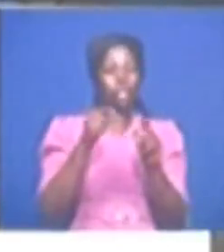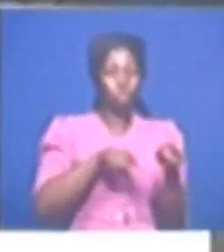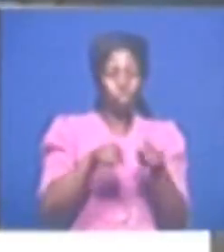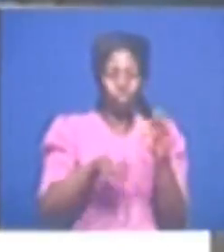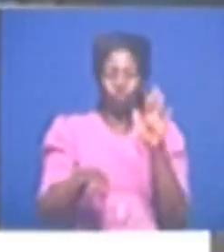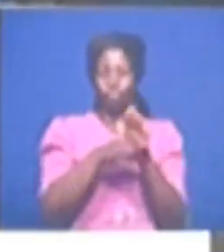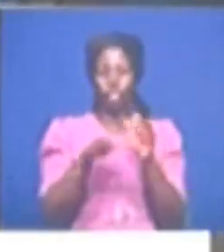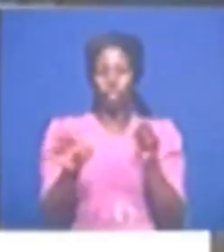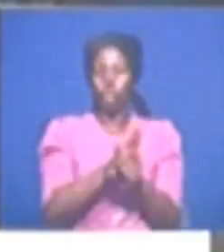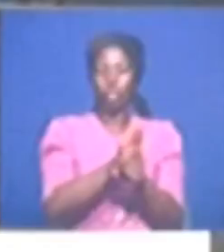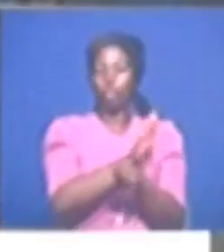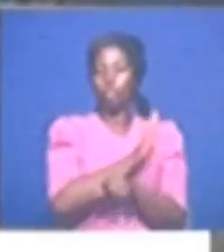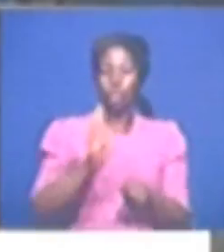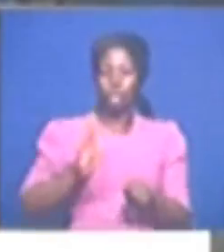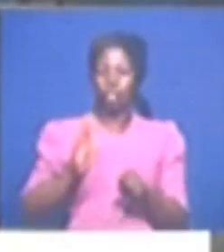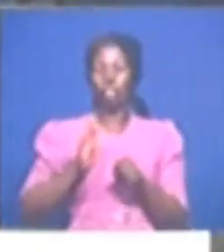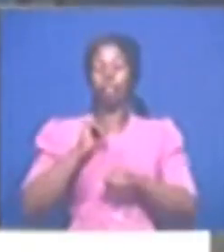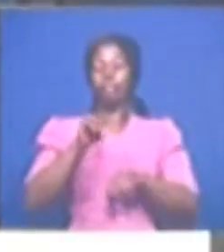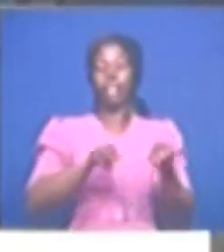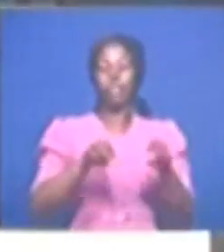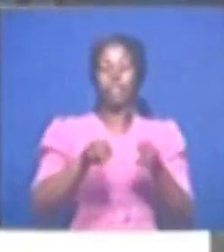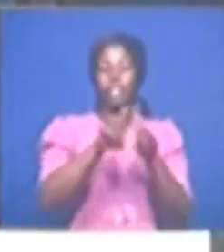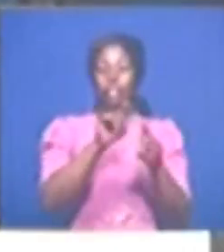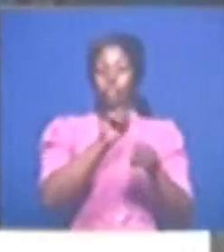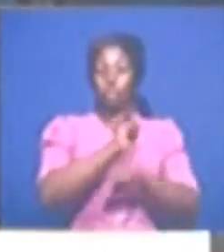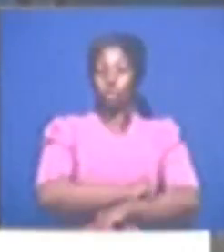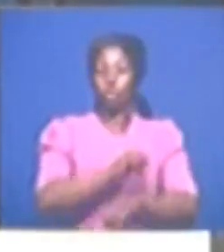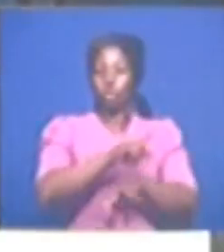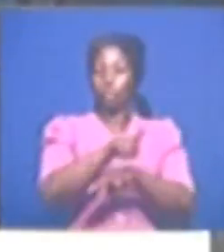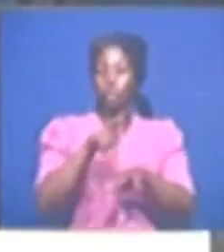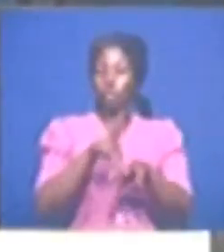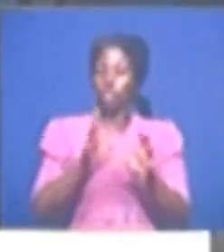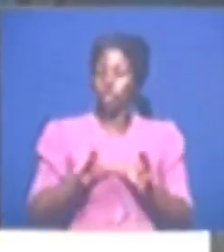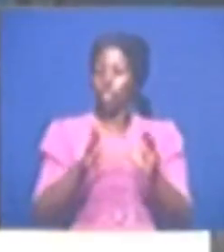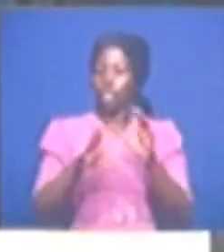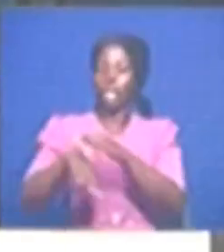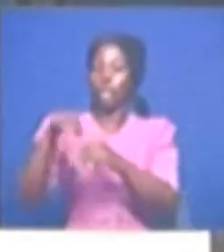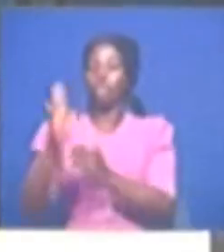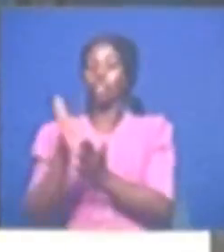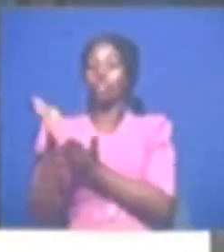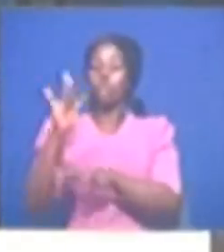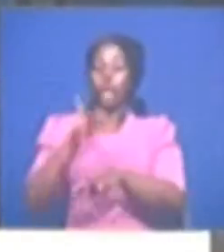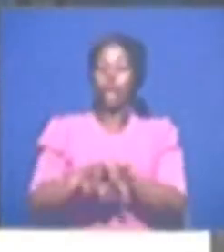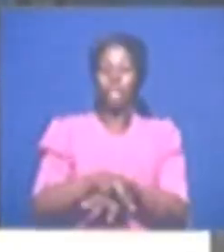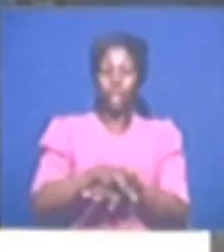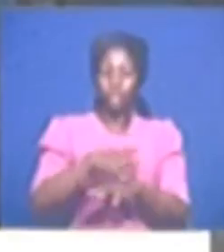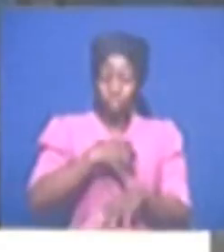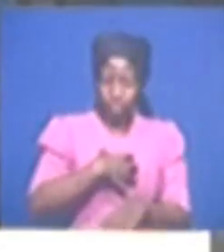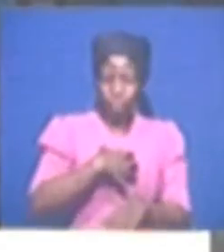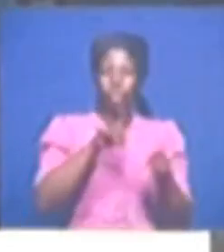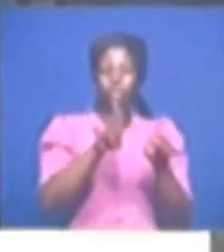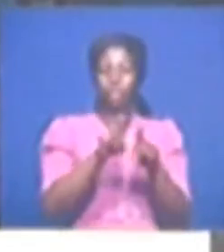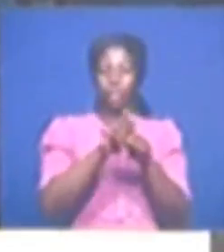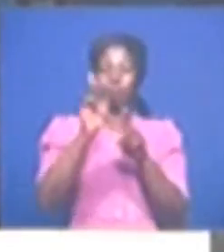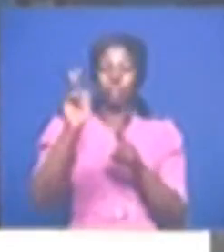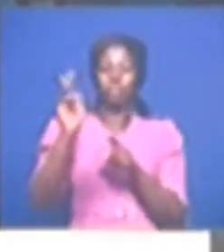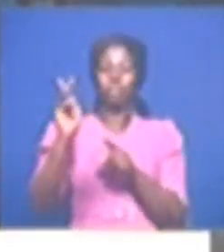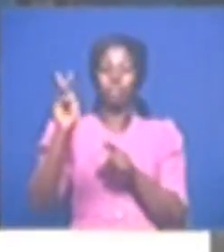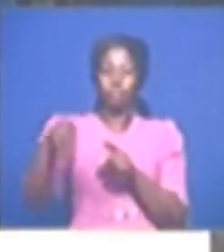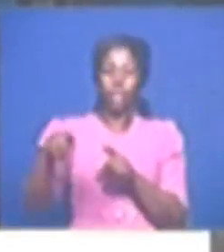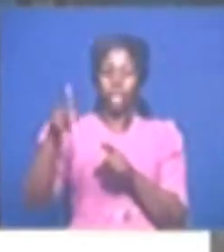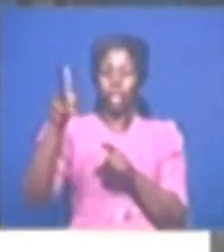management. The school's principal has also been forced out through early retirement, while the Parents and Teachers Association has been disbanded. The